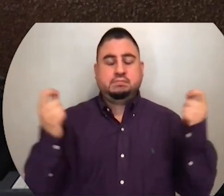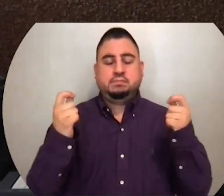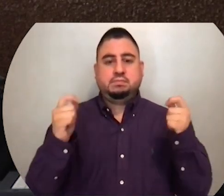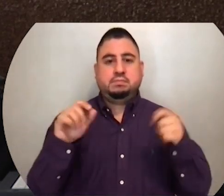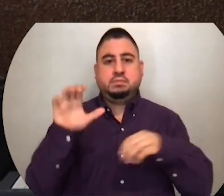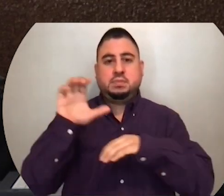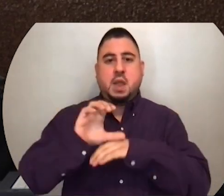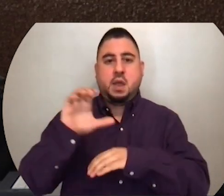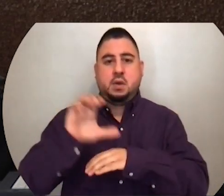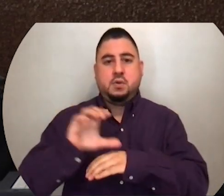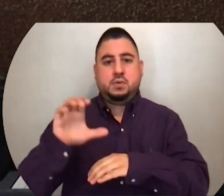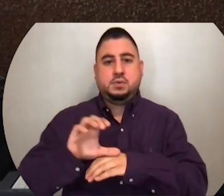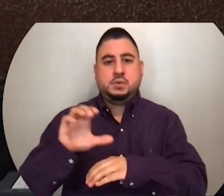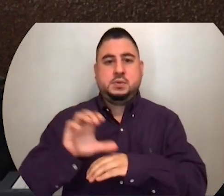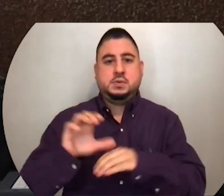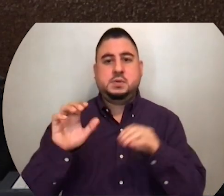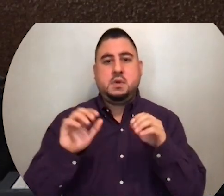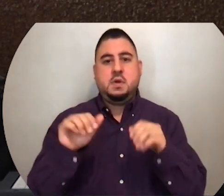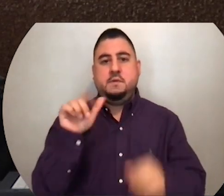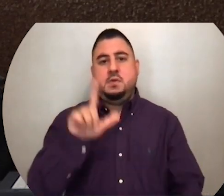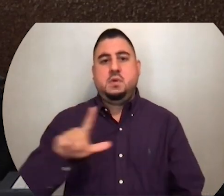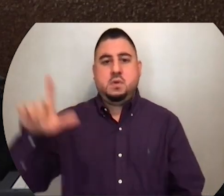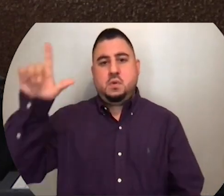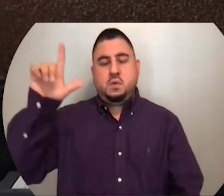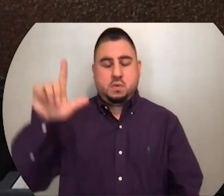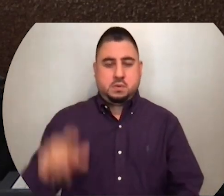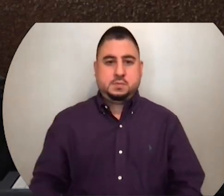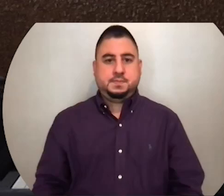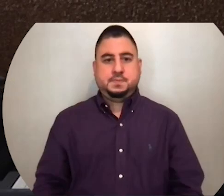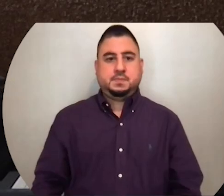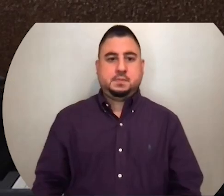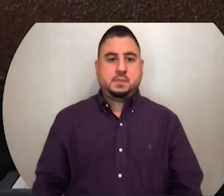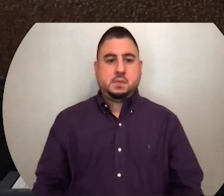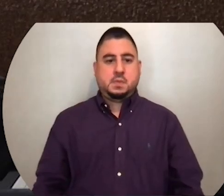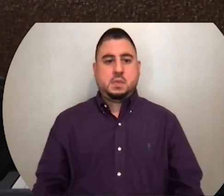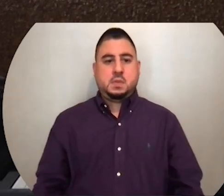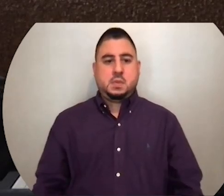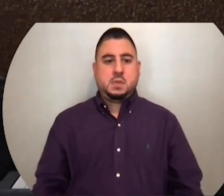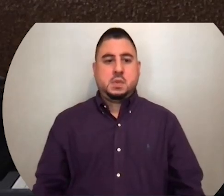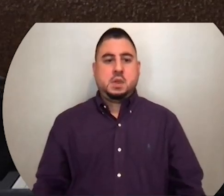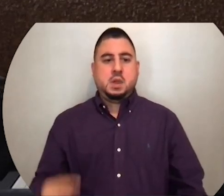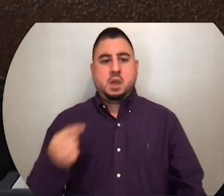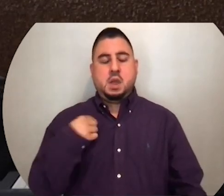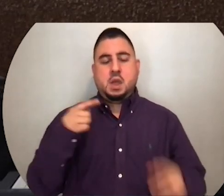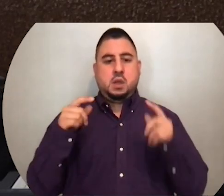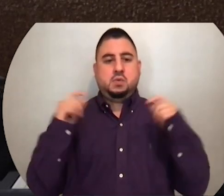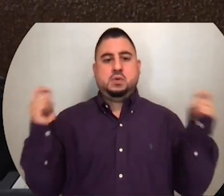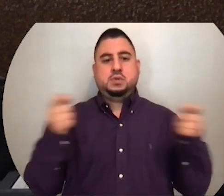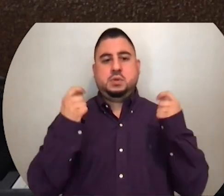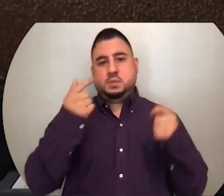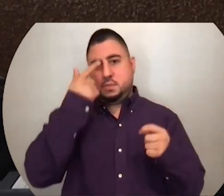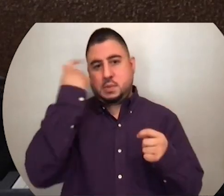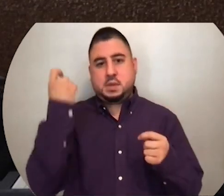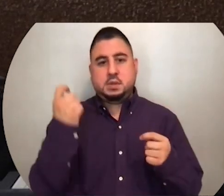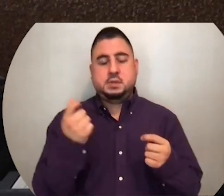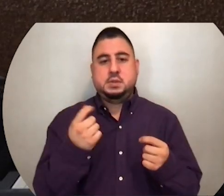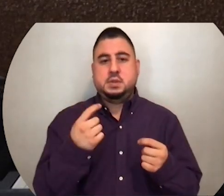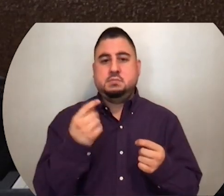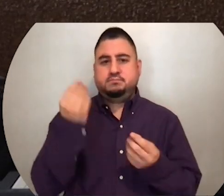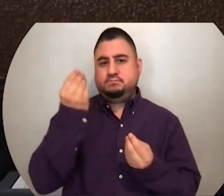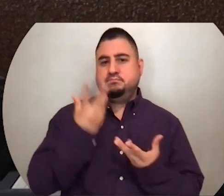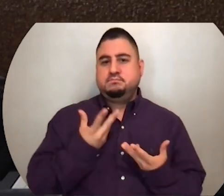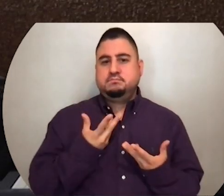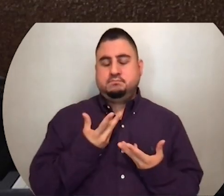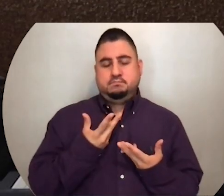rejoicing to the house of the Lord. I rejoiced because they said to